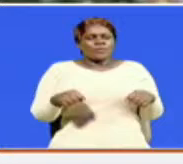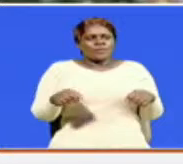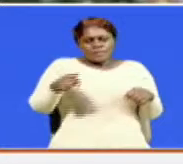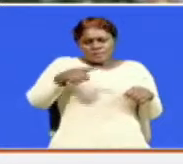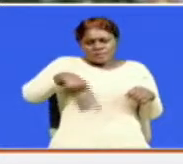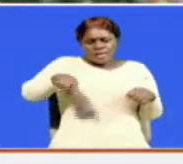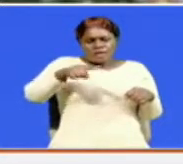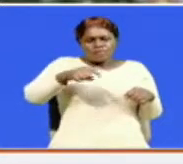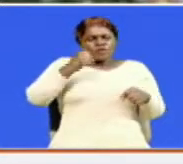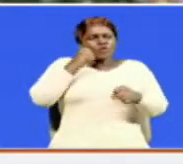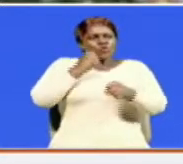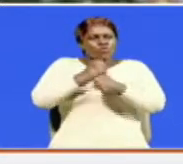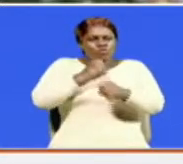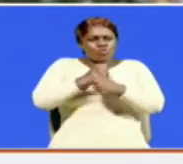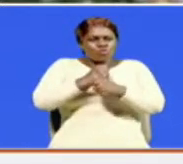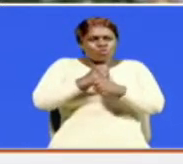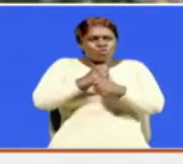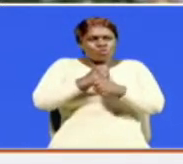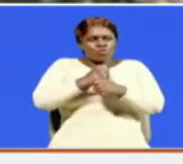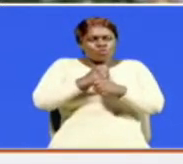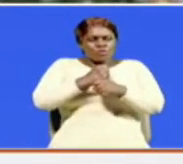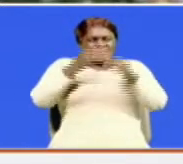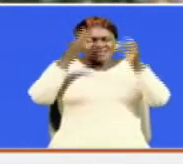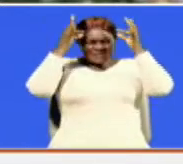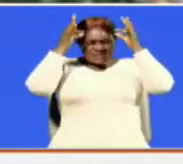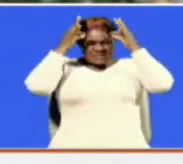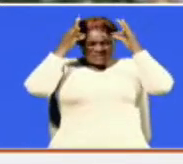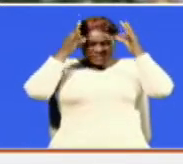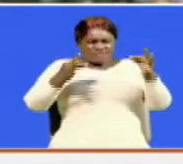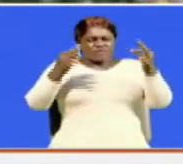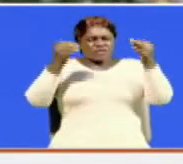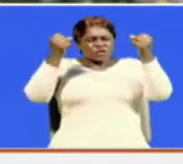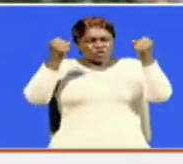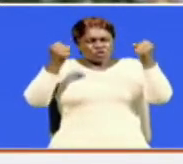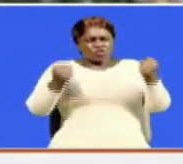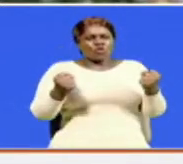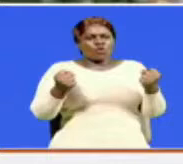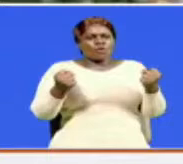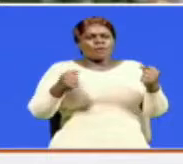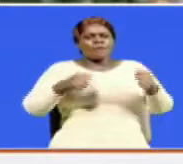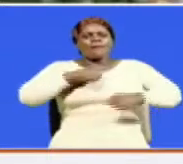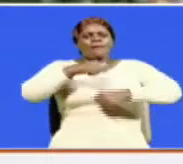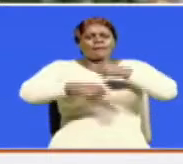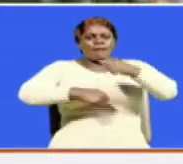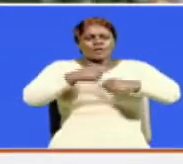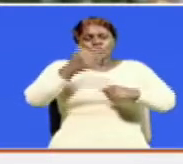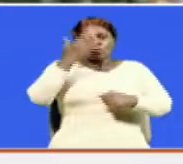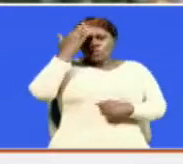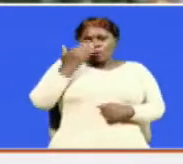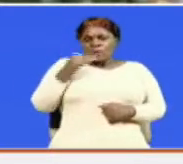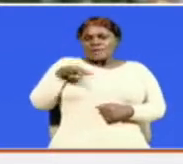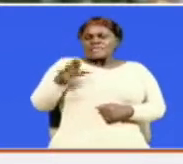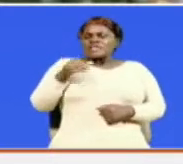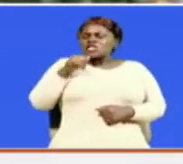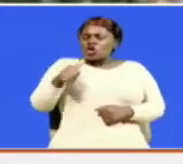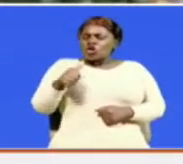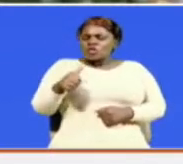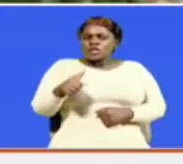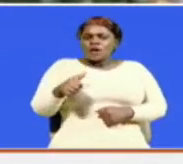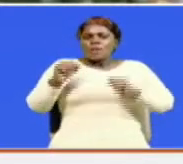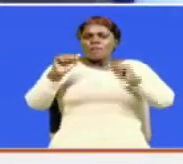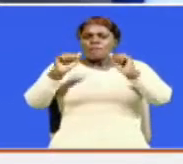we are going to take decisive, firm action, because it is not possible.